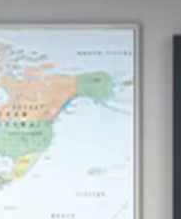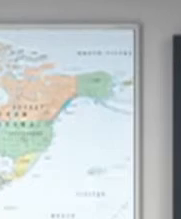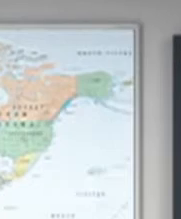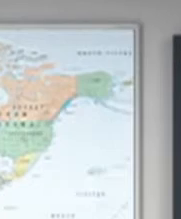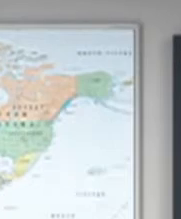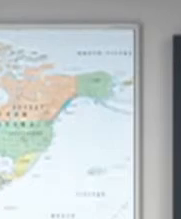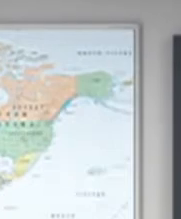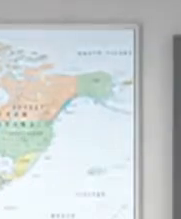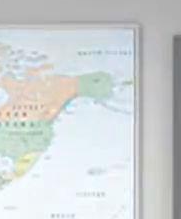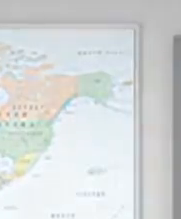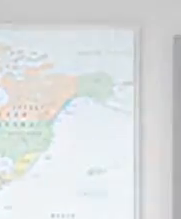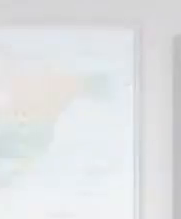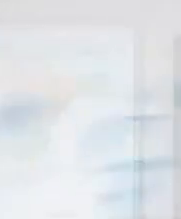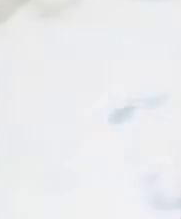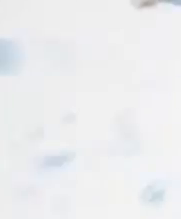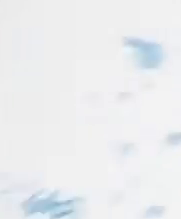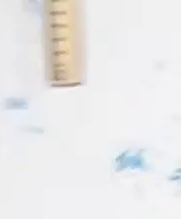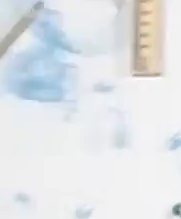bye!